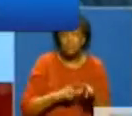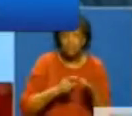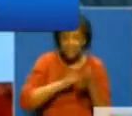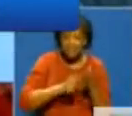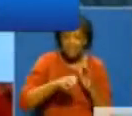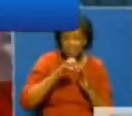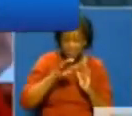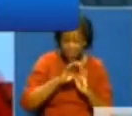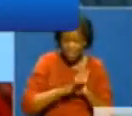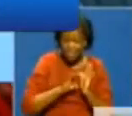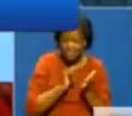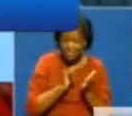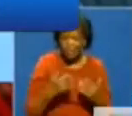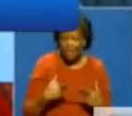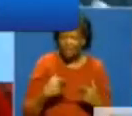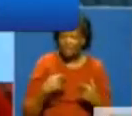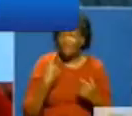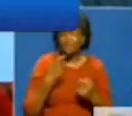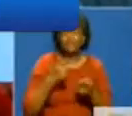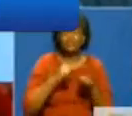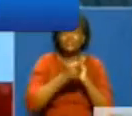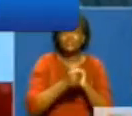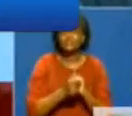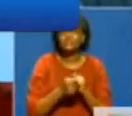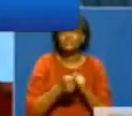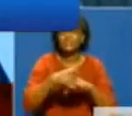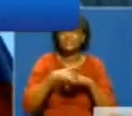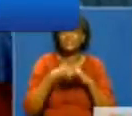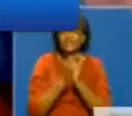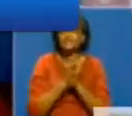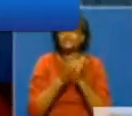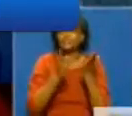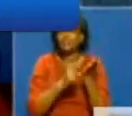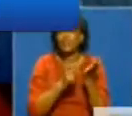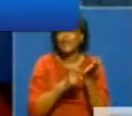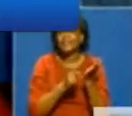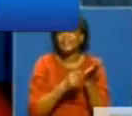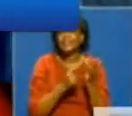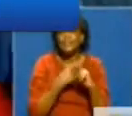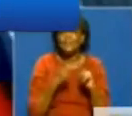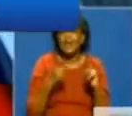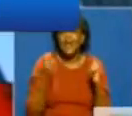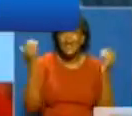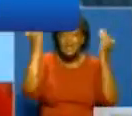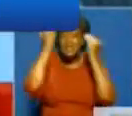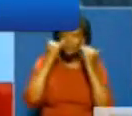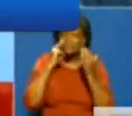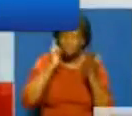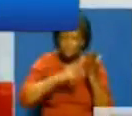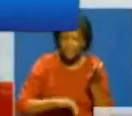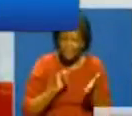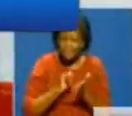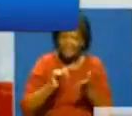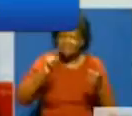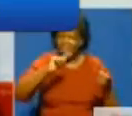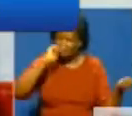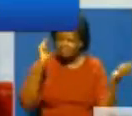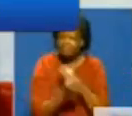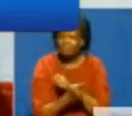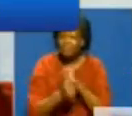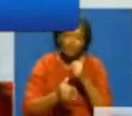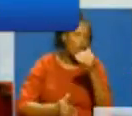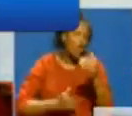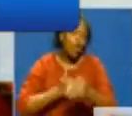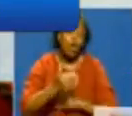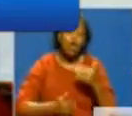before us, we only translated it into English and Swahili. But the court now says, translate it into all